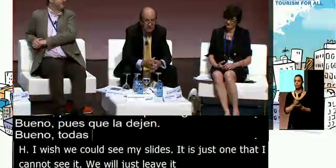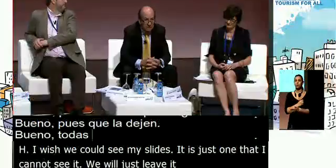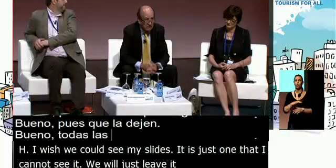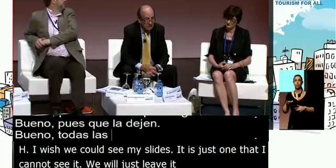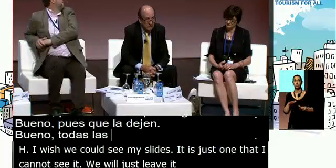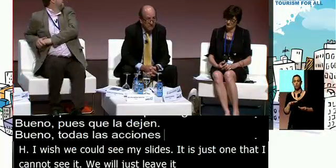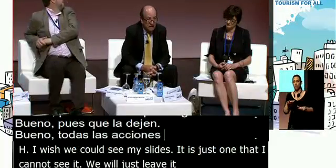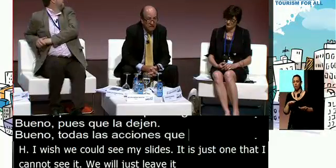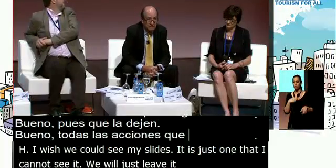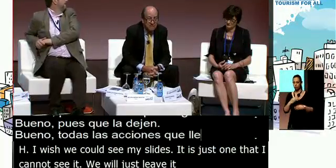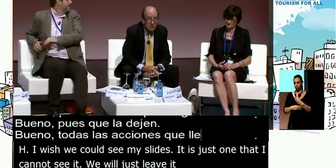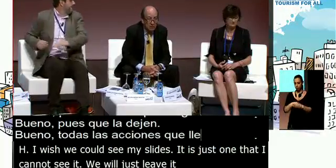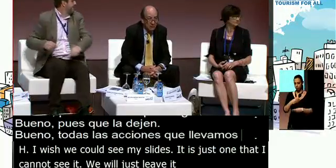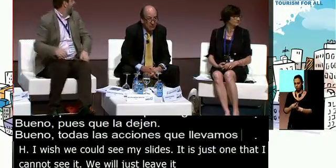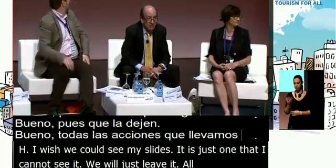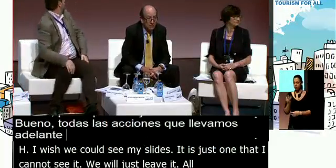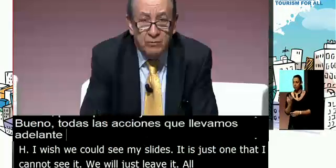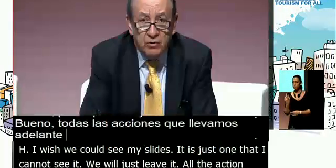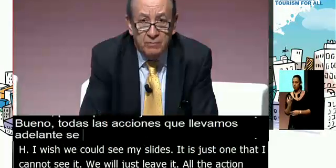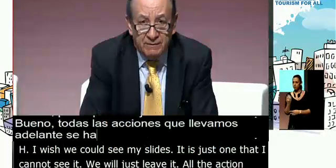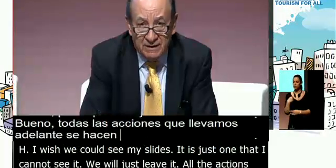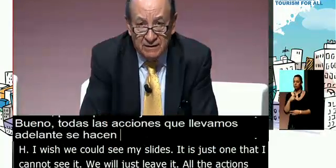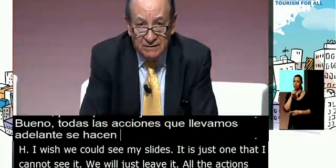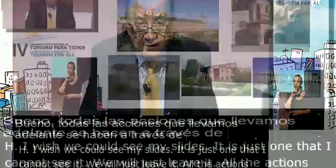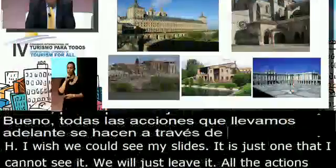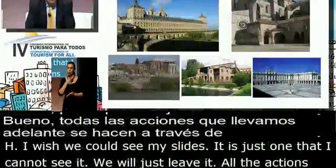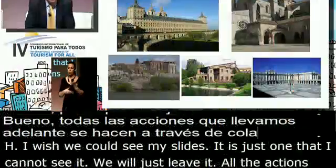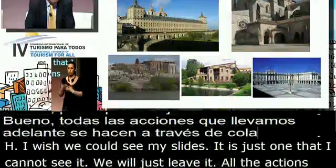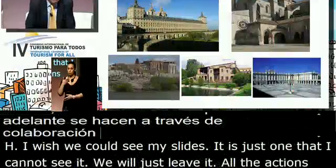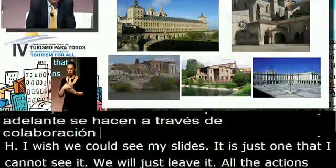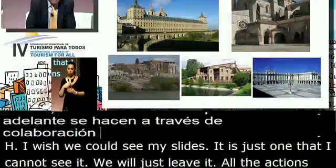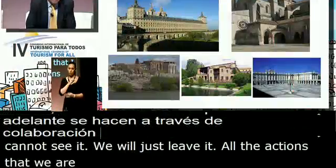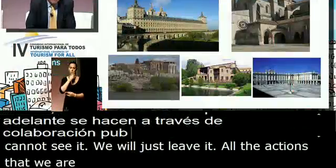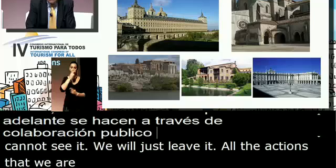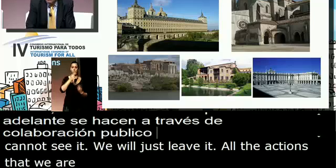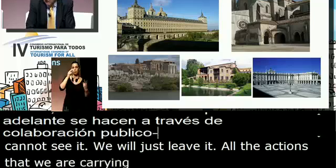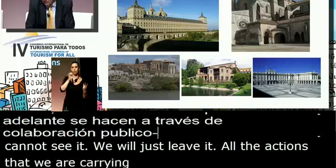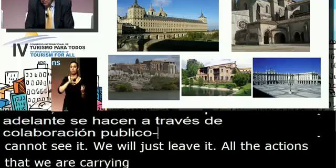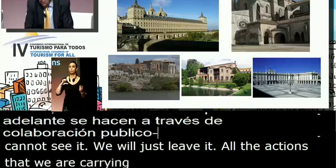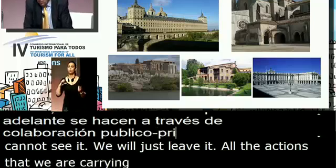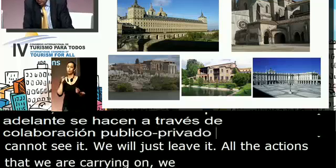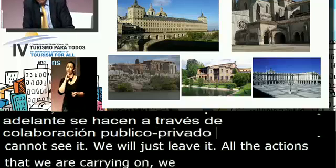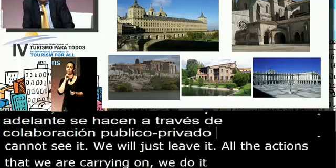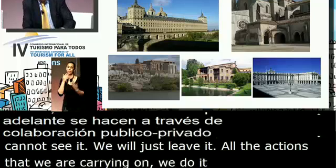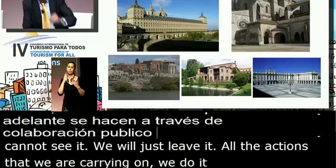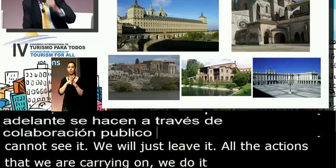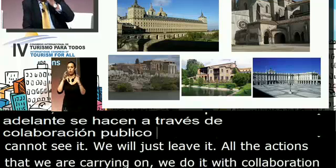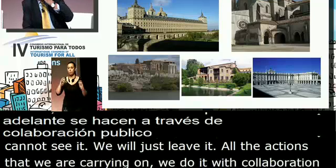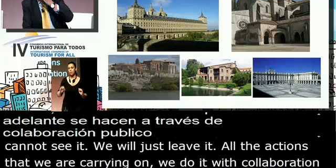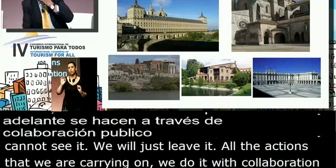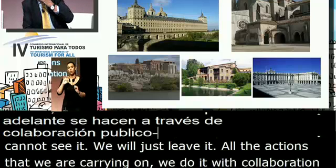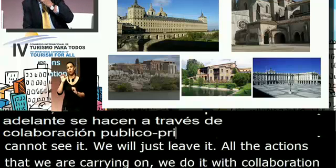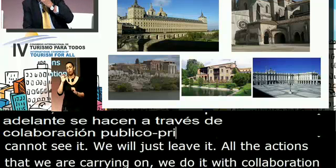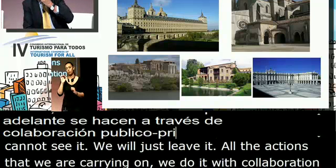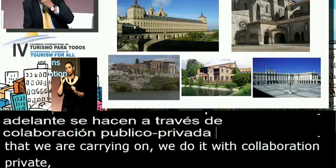All the actions that we are carrying on, we do it with collaboration, private-public collaboration,